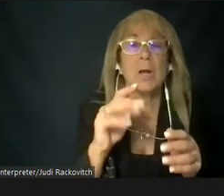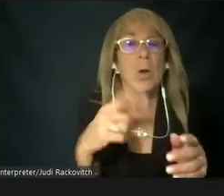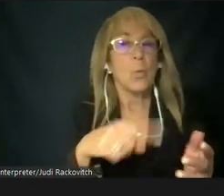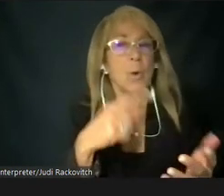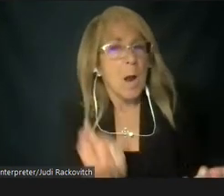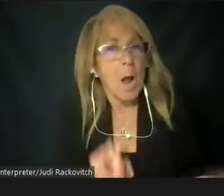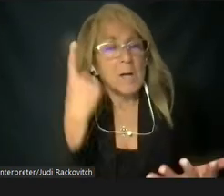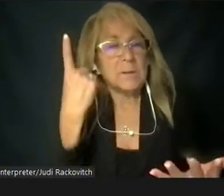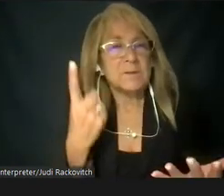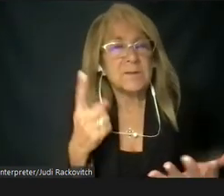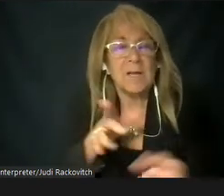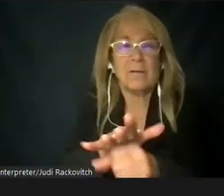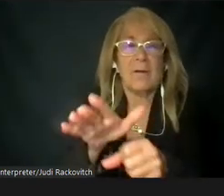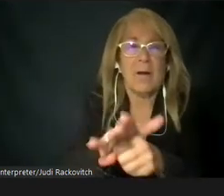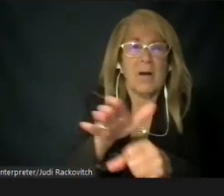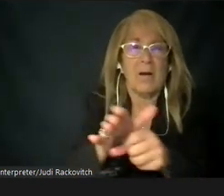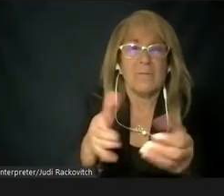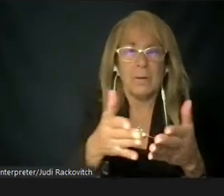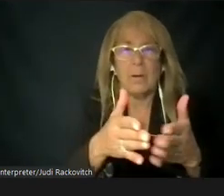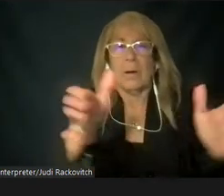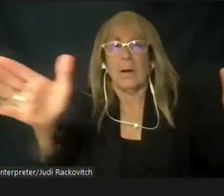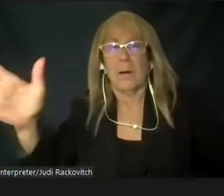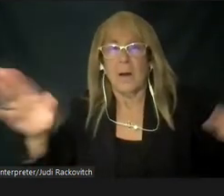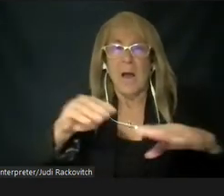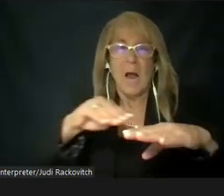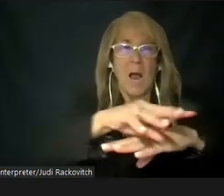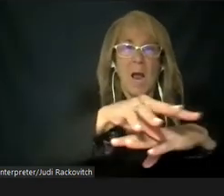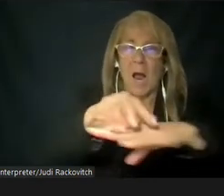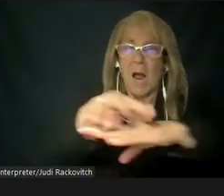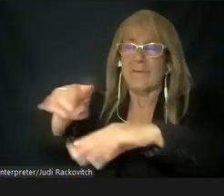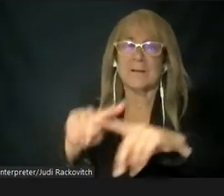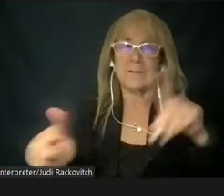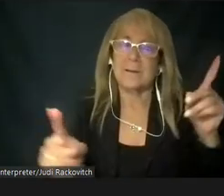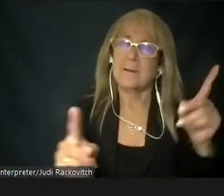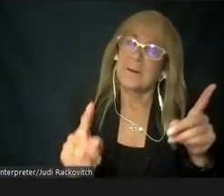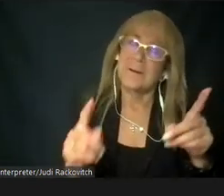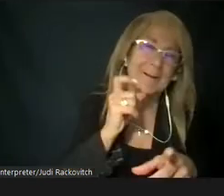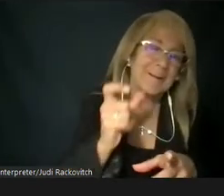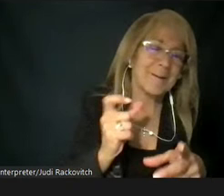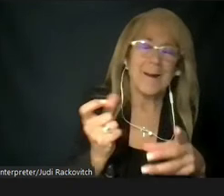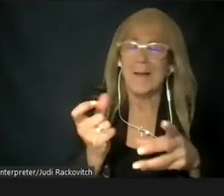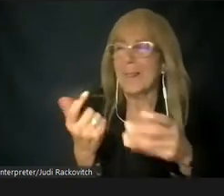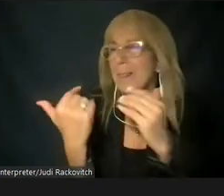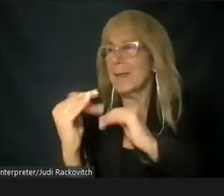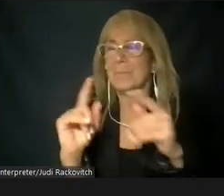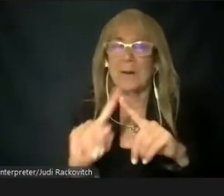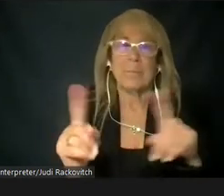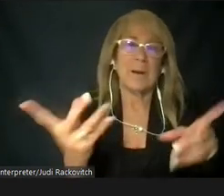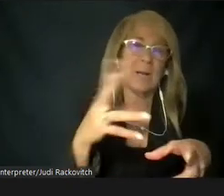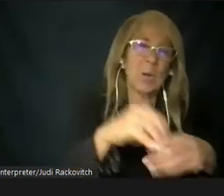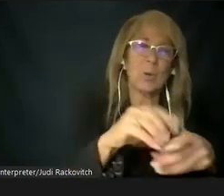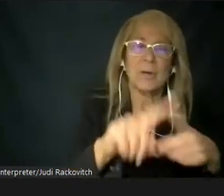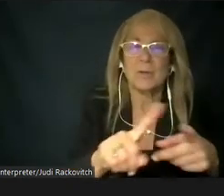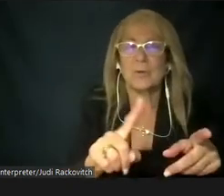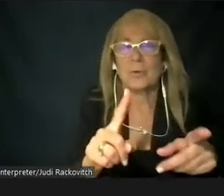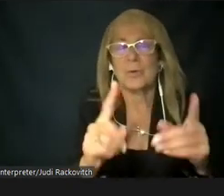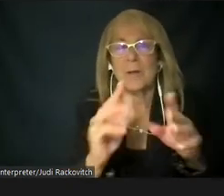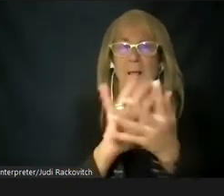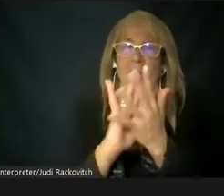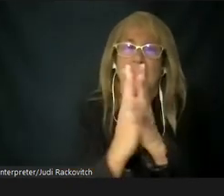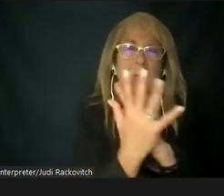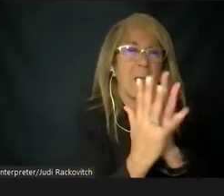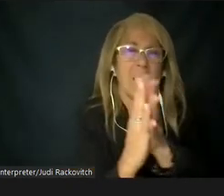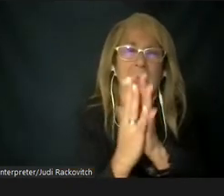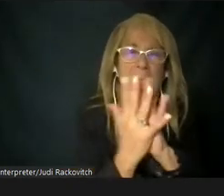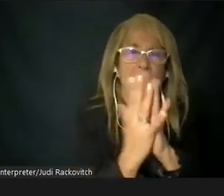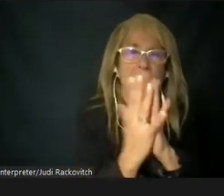full range of potential environmental effects, including but not limited to congestion reduction that different toll rates may cause. Toll rates will differ